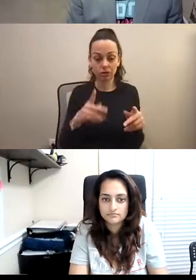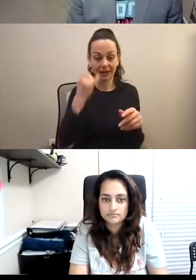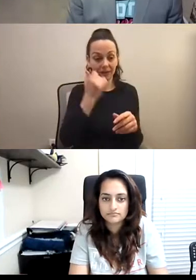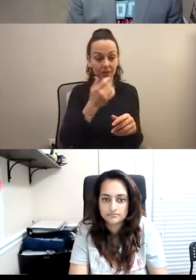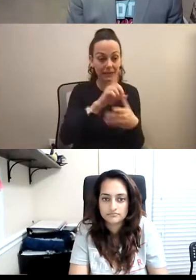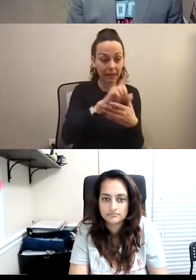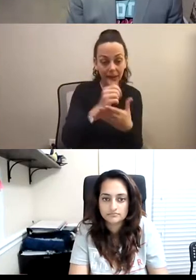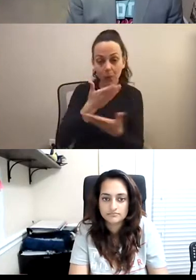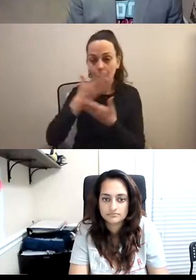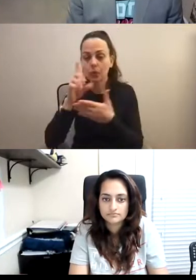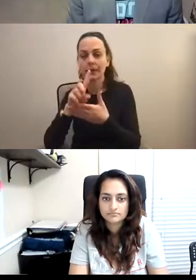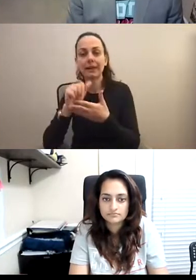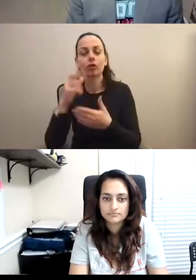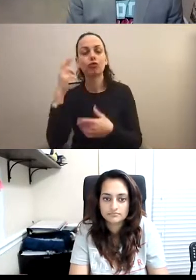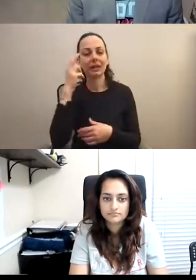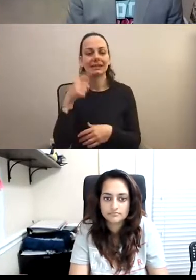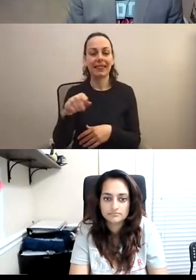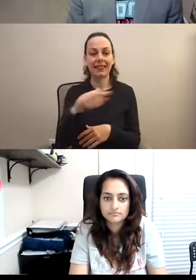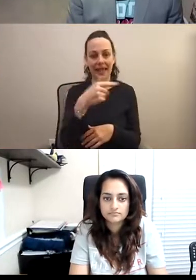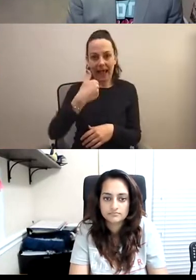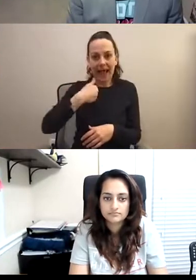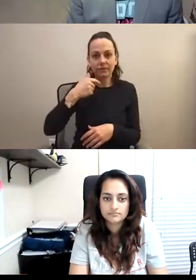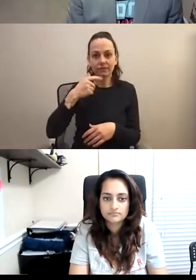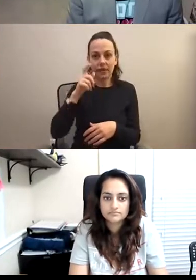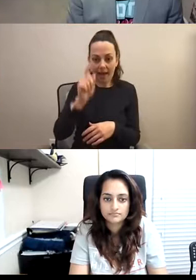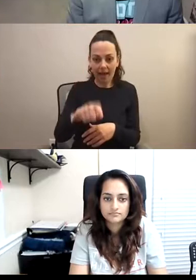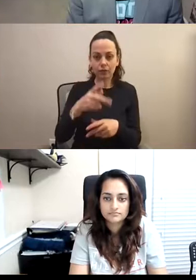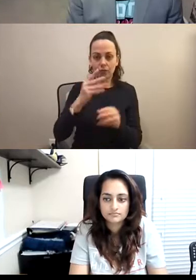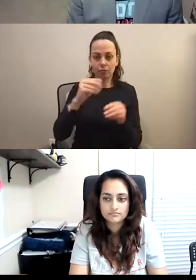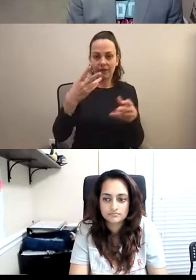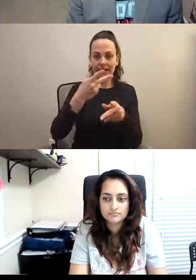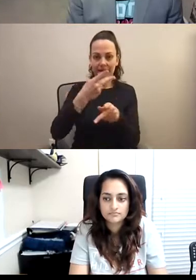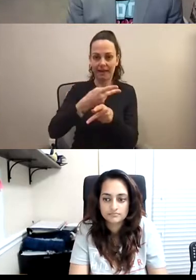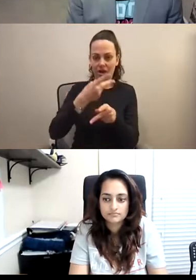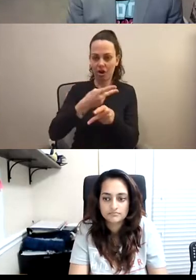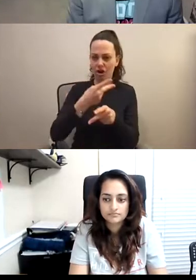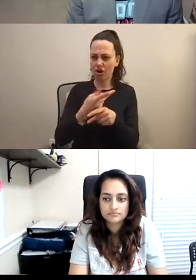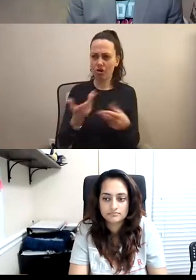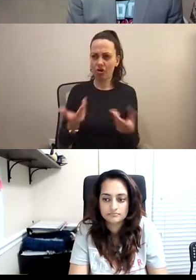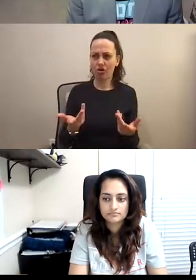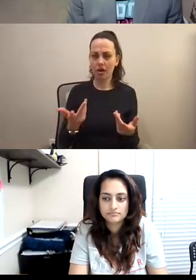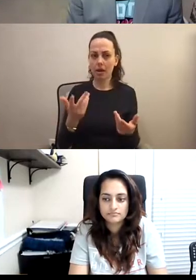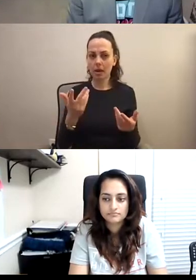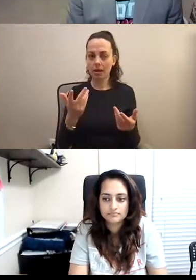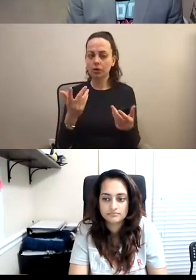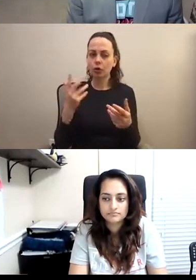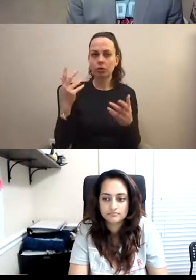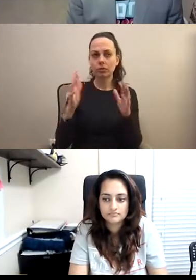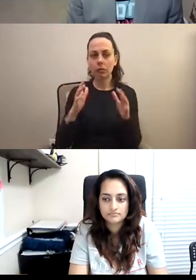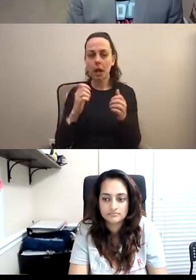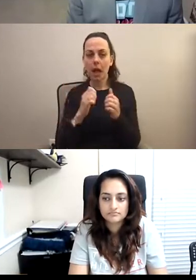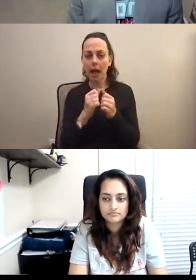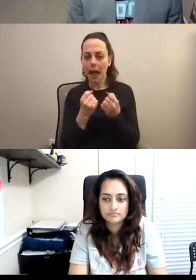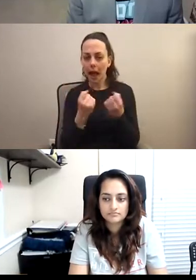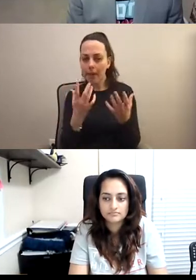that they would have to provide care is how much should I show them? How much should I